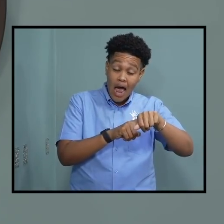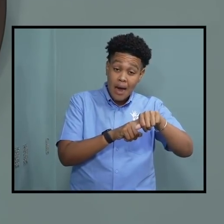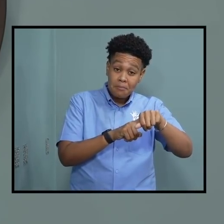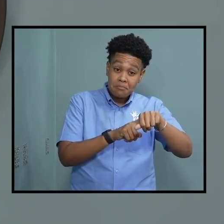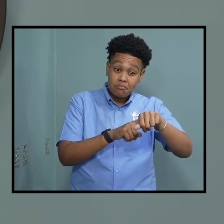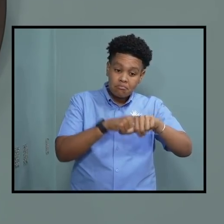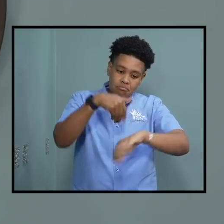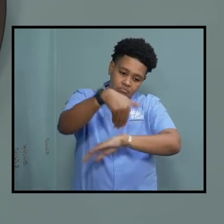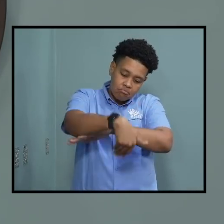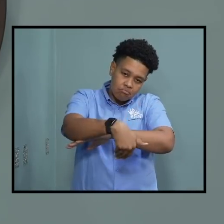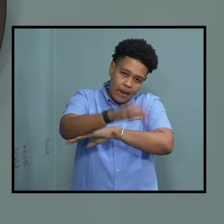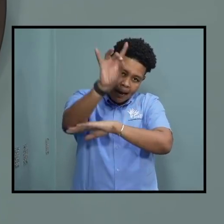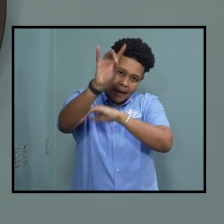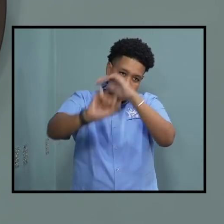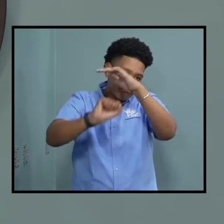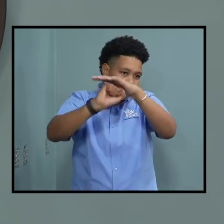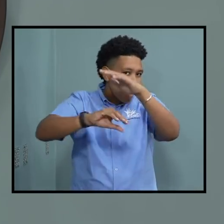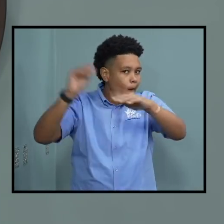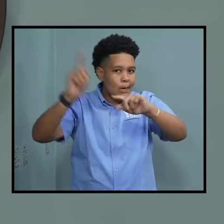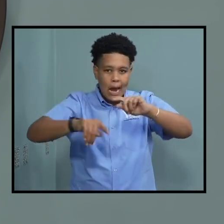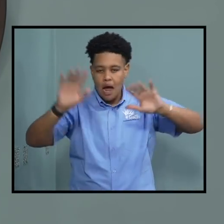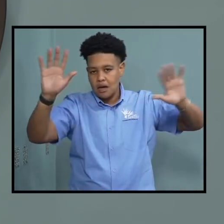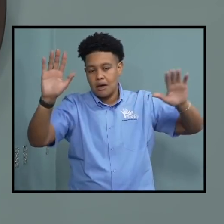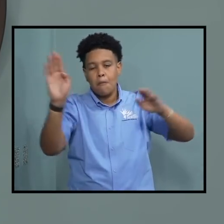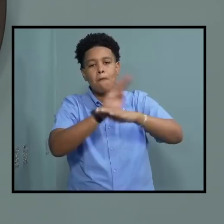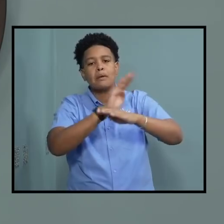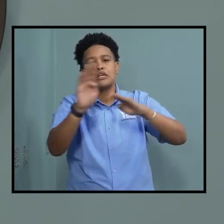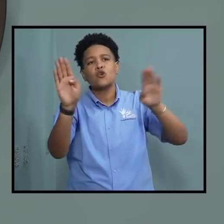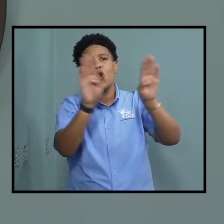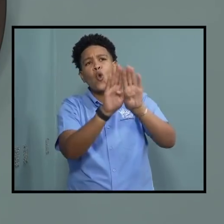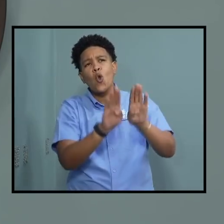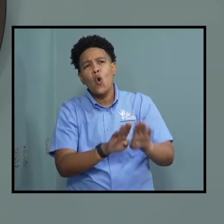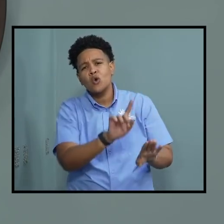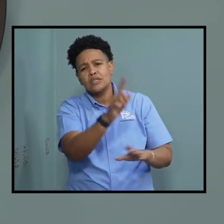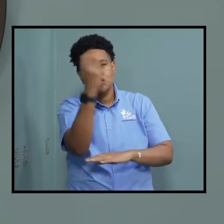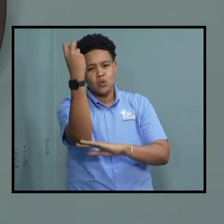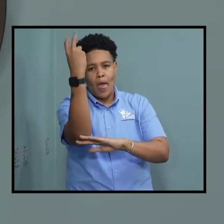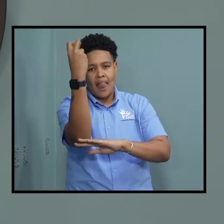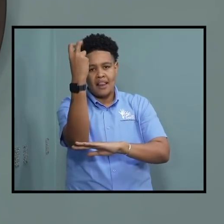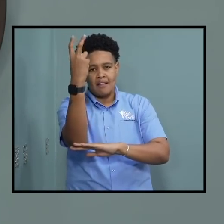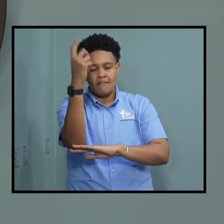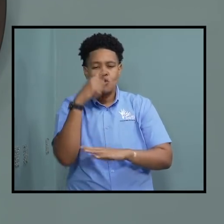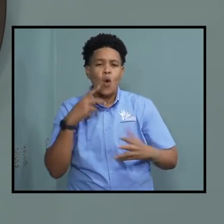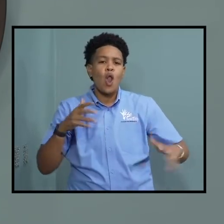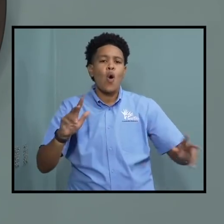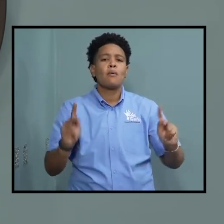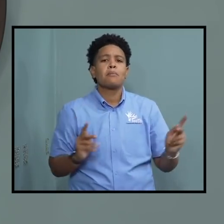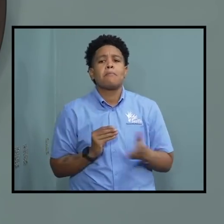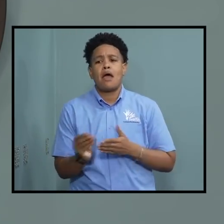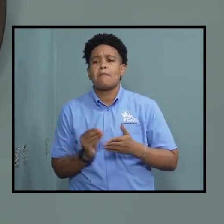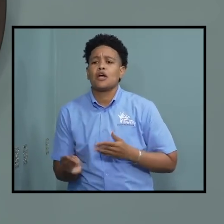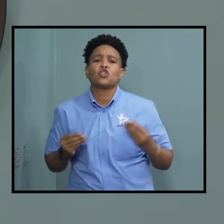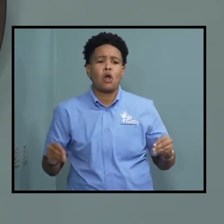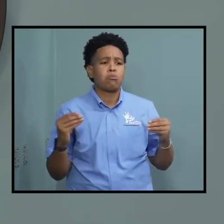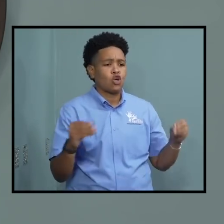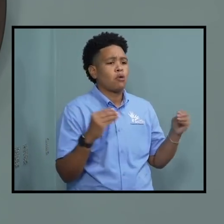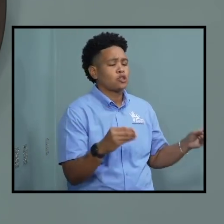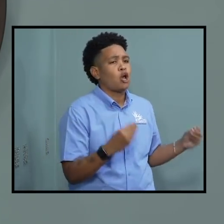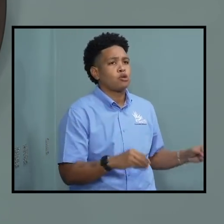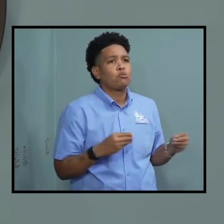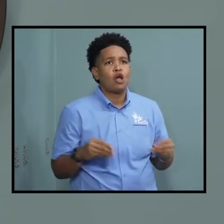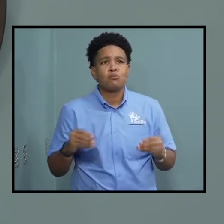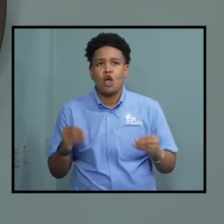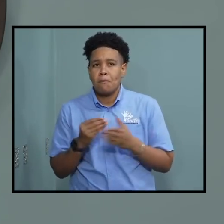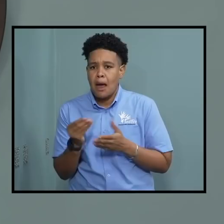at 8, but businesses would end at 12 to allow for shopping